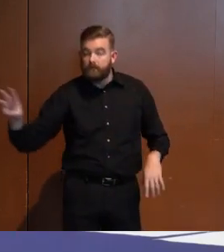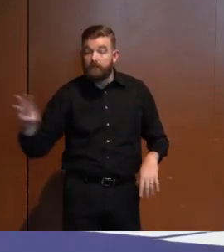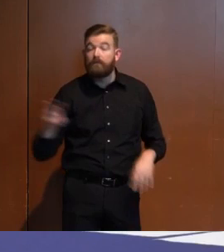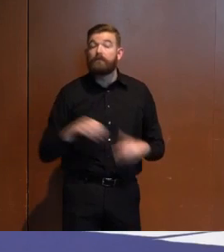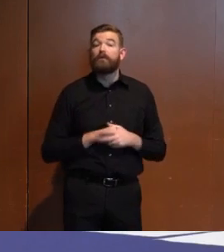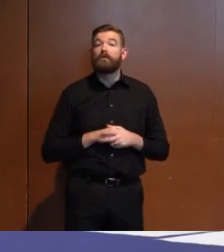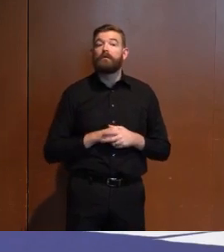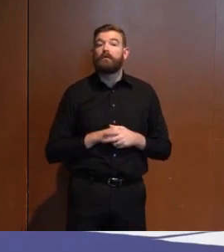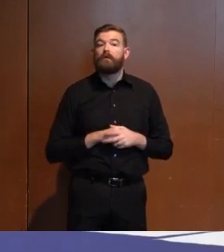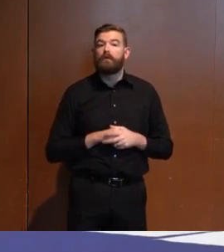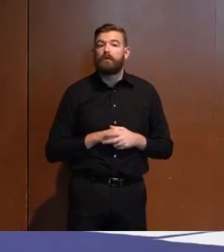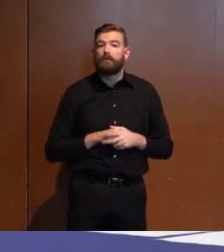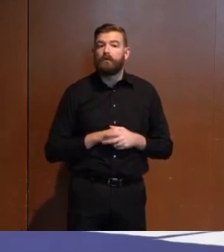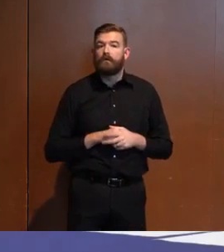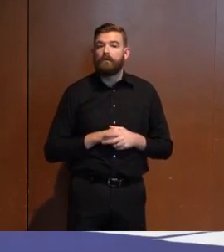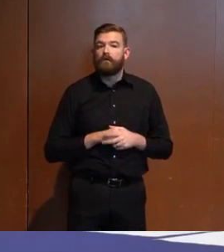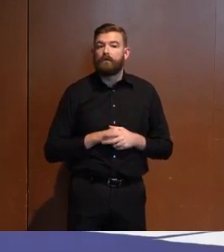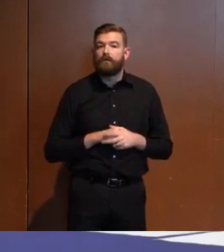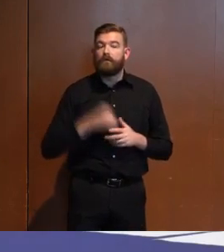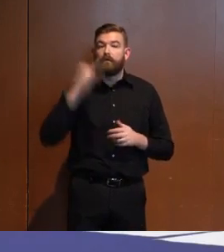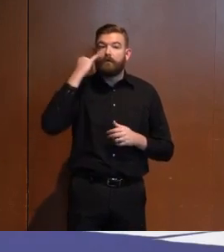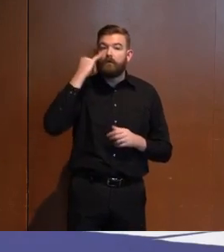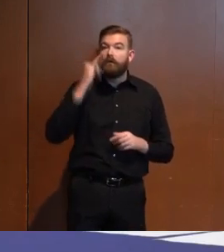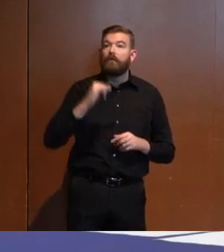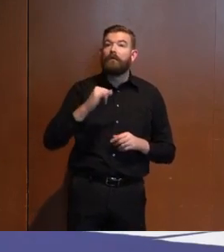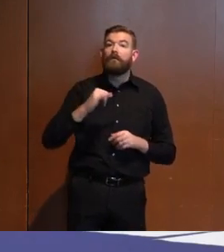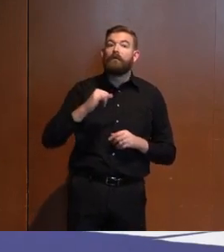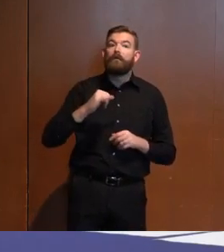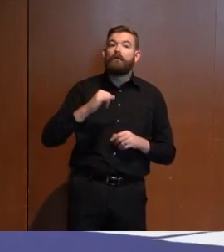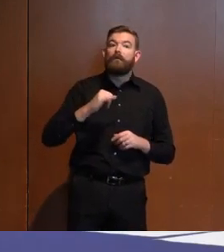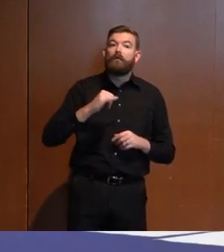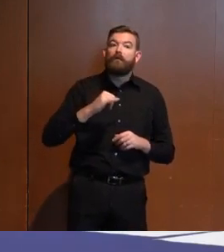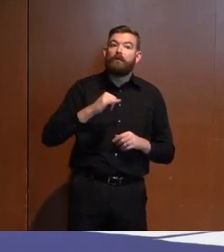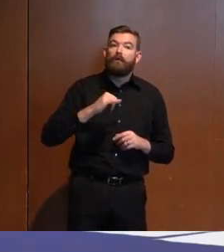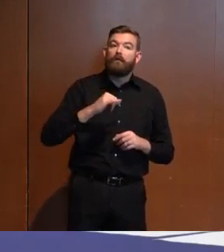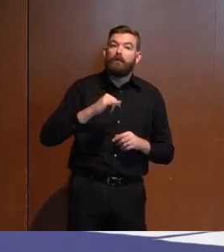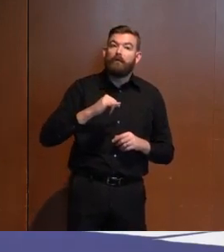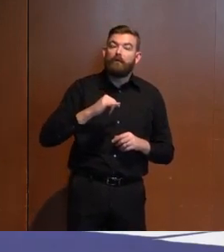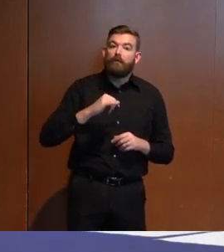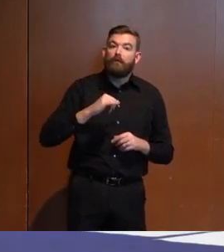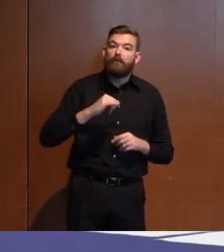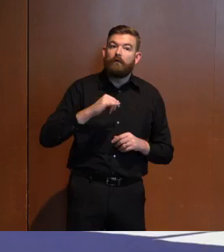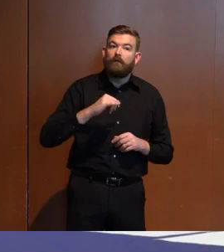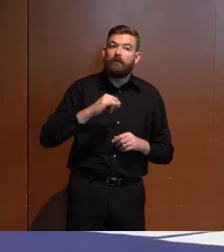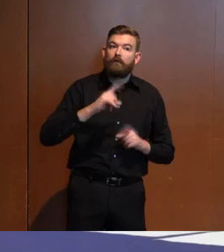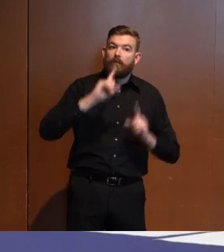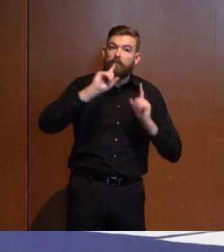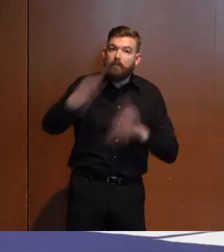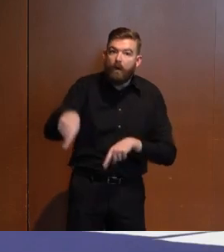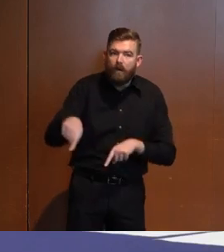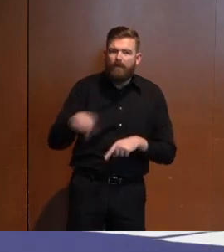threatened? Will someone call them and say, look, you know, cut the crap, as we were talking about the other